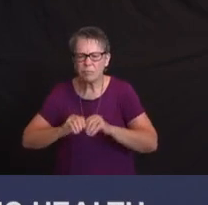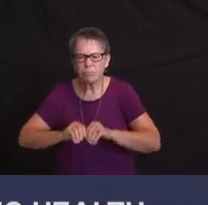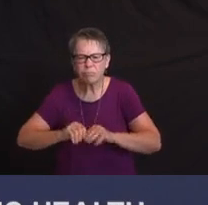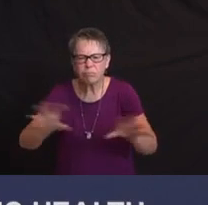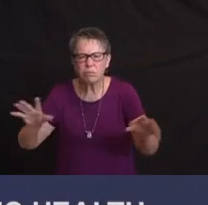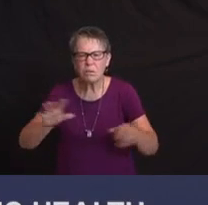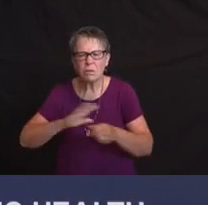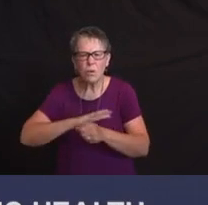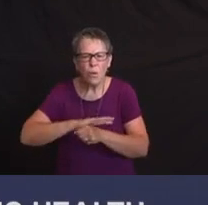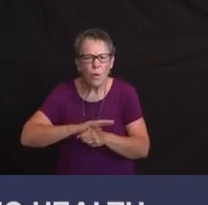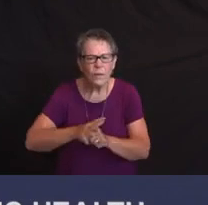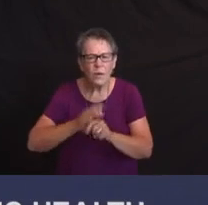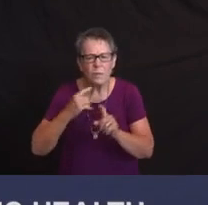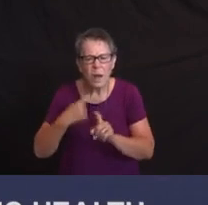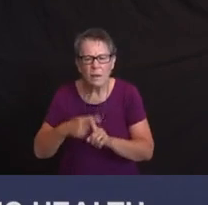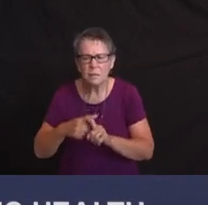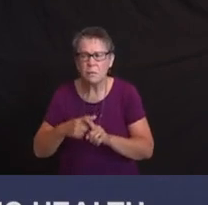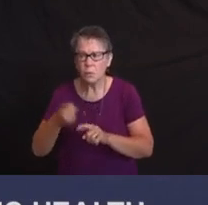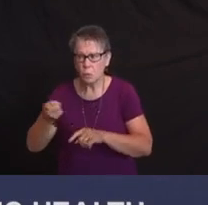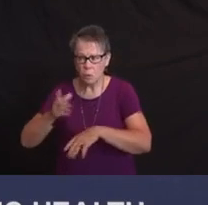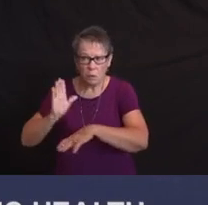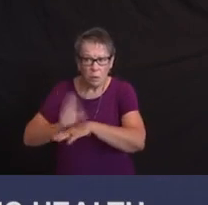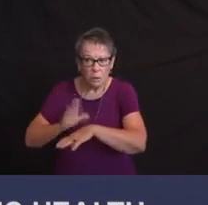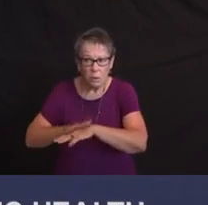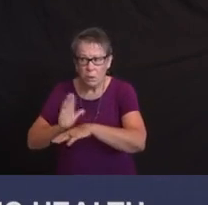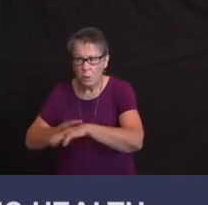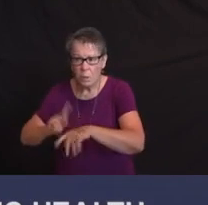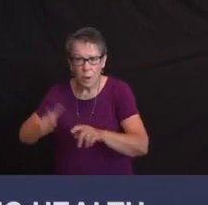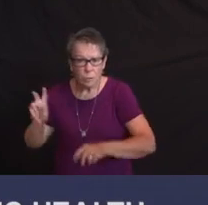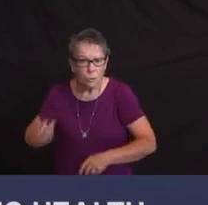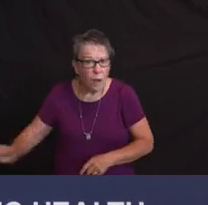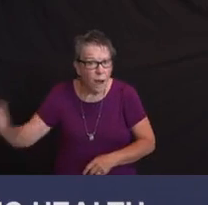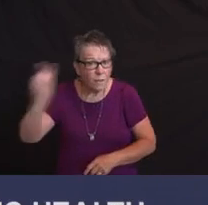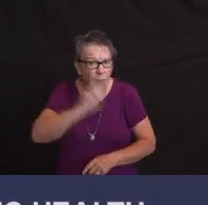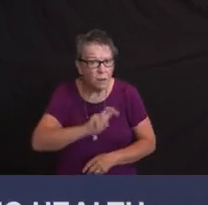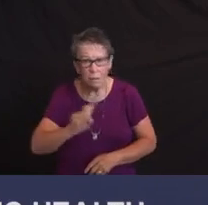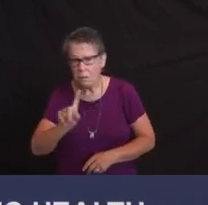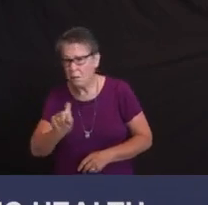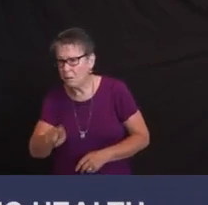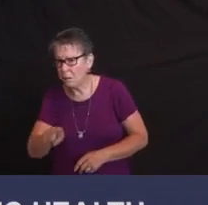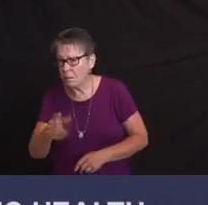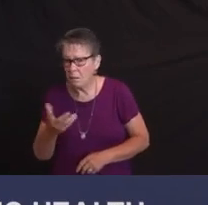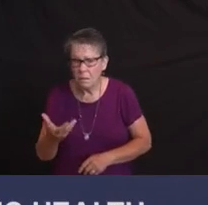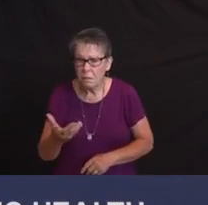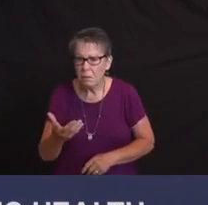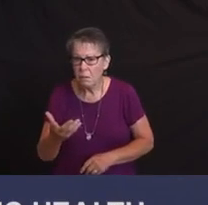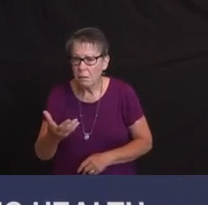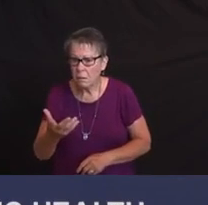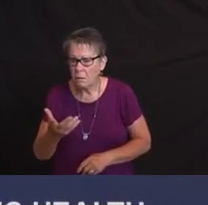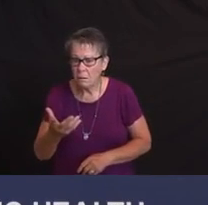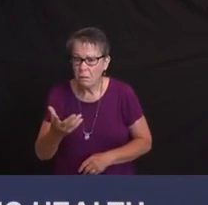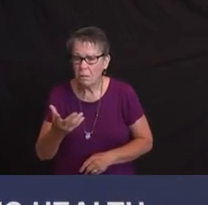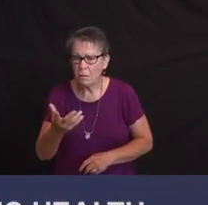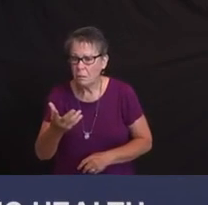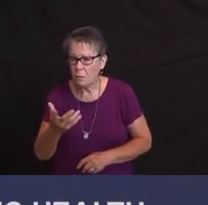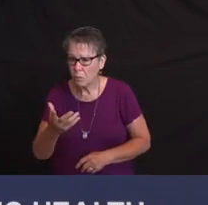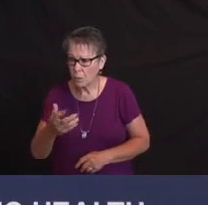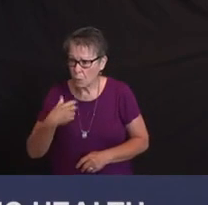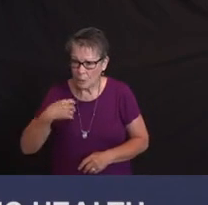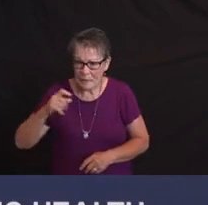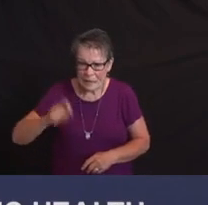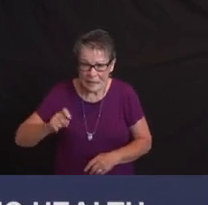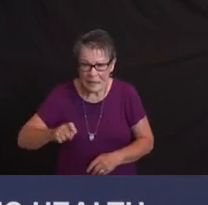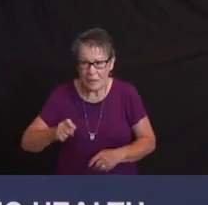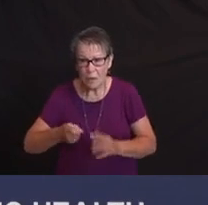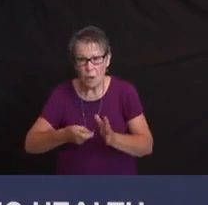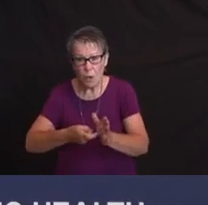now on the CDC's higher substantial transmission list. Do you see more of a need to install a mask mandate statewide now? And now that